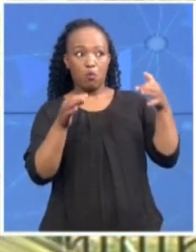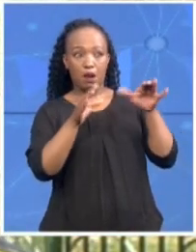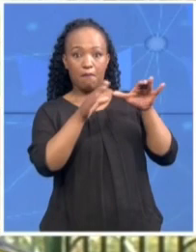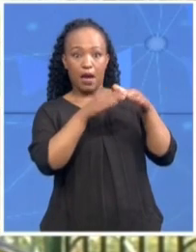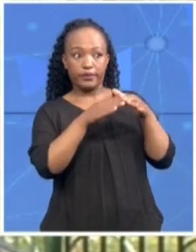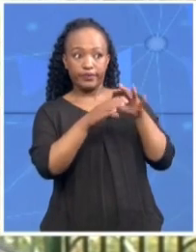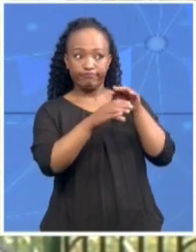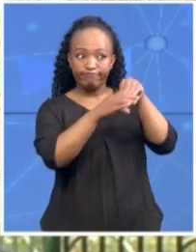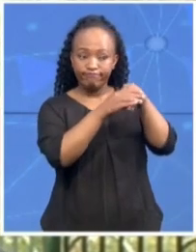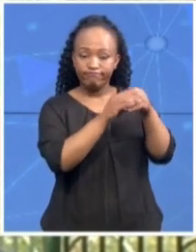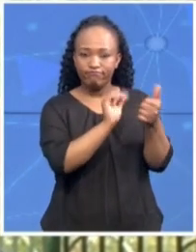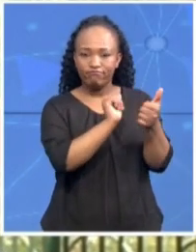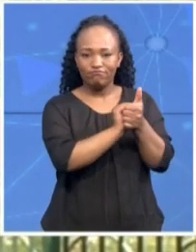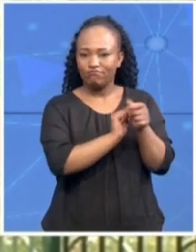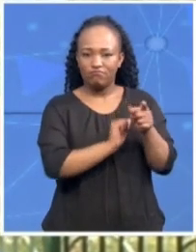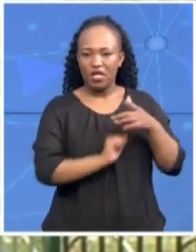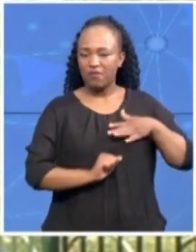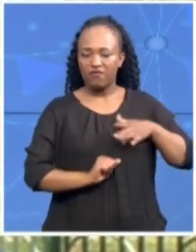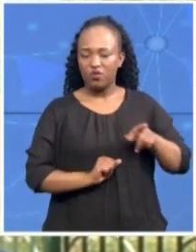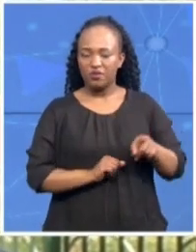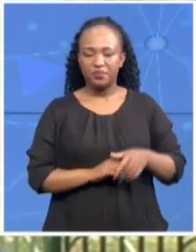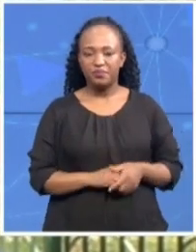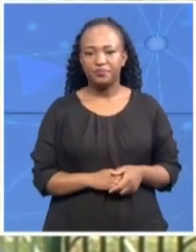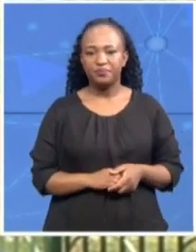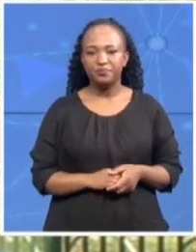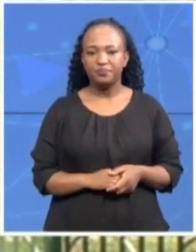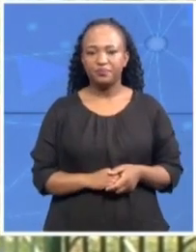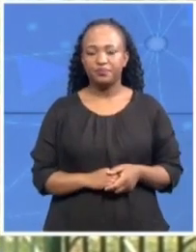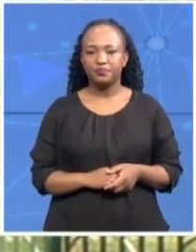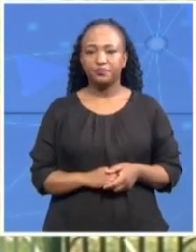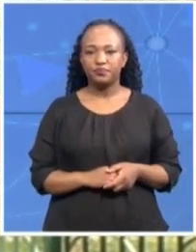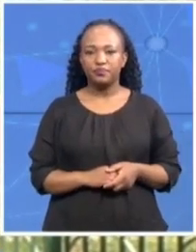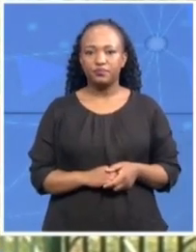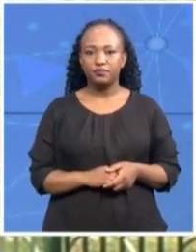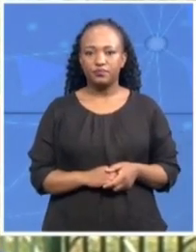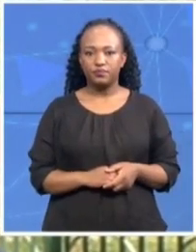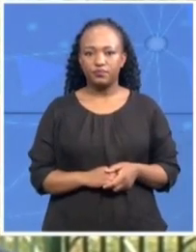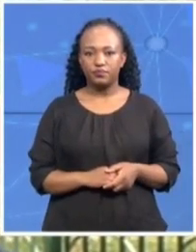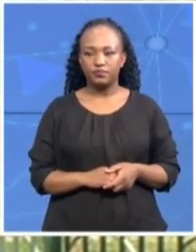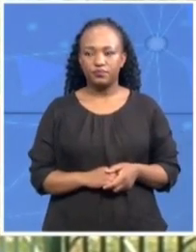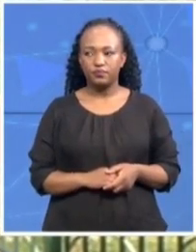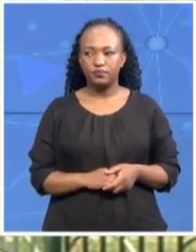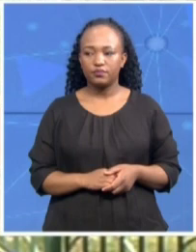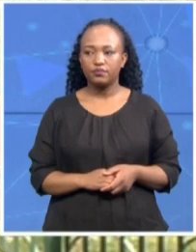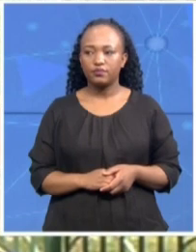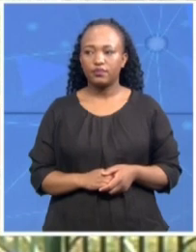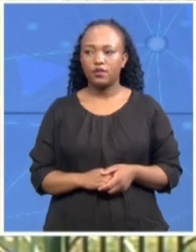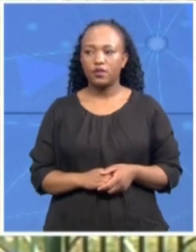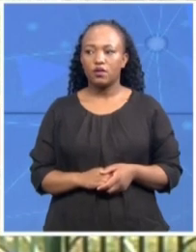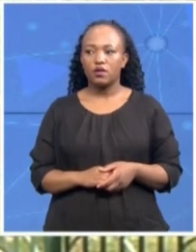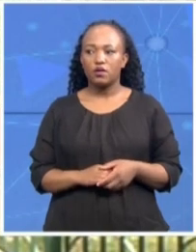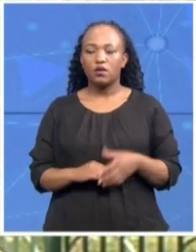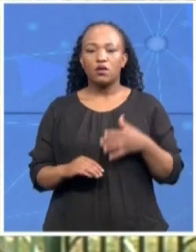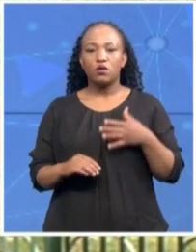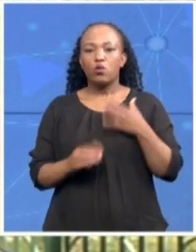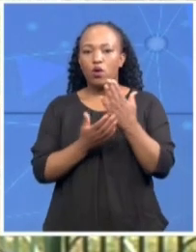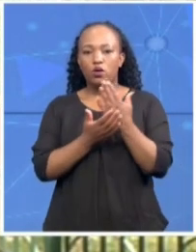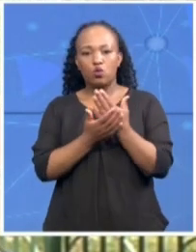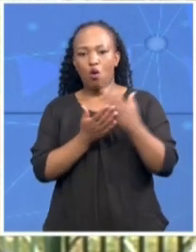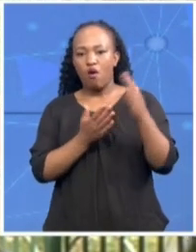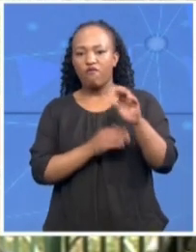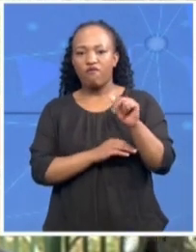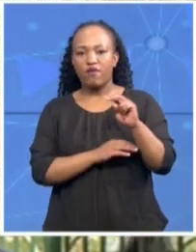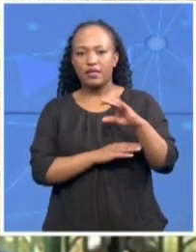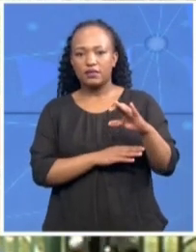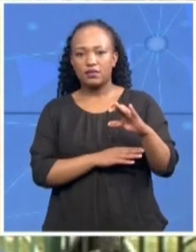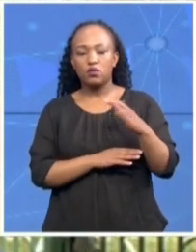would ensure that we unseat the ANC in Rustenburg and ensure that we bring a new government that people of